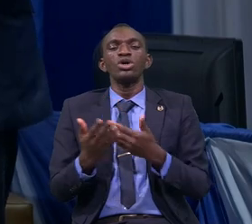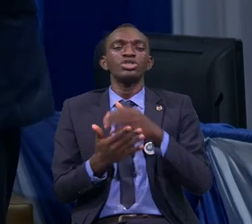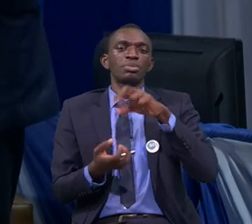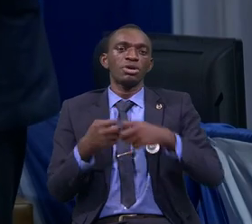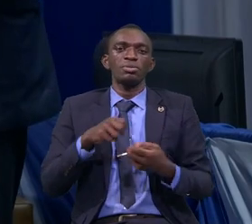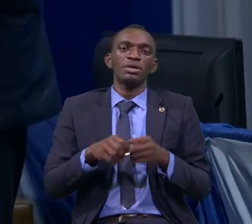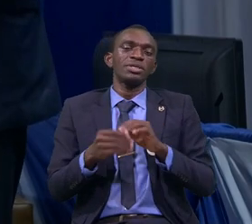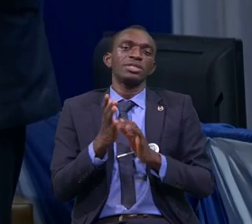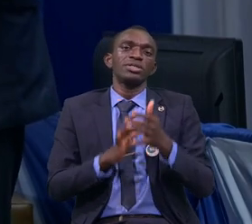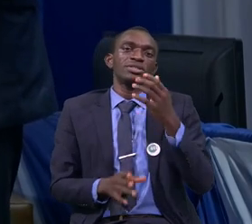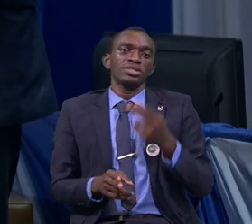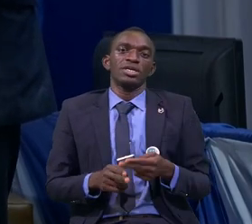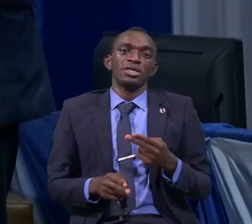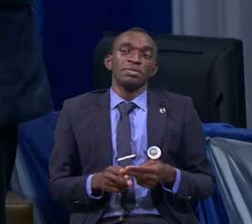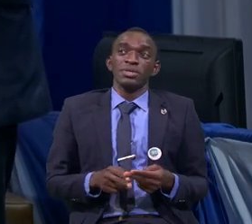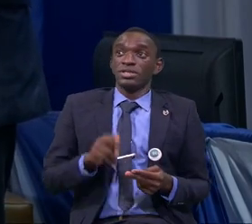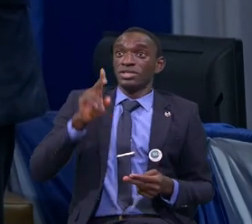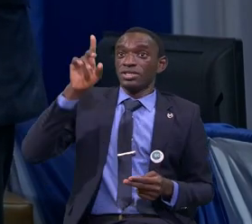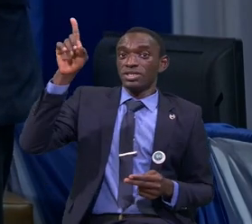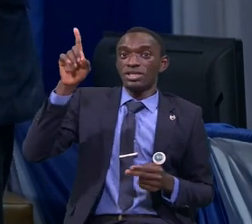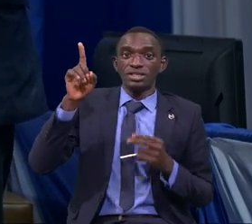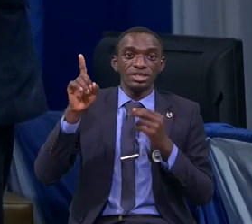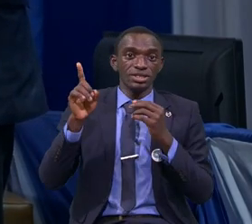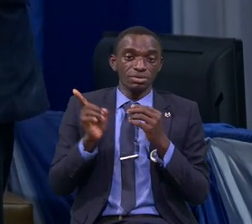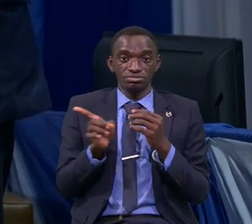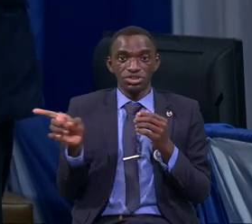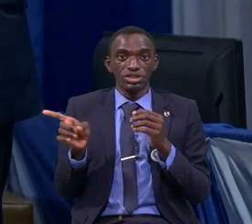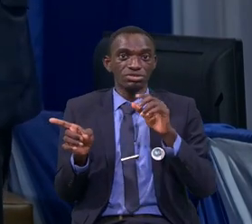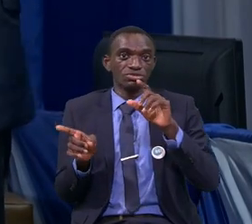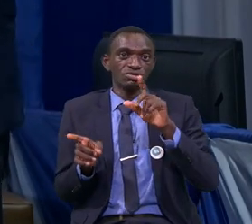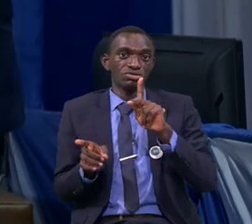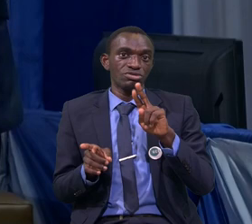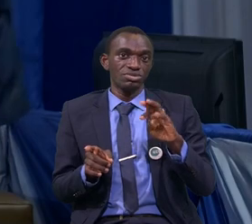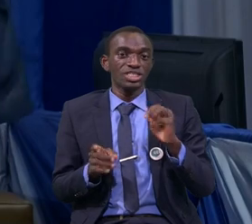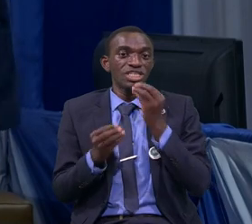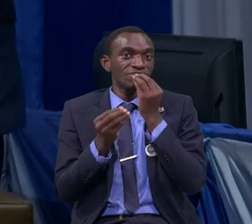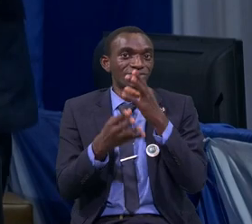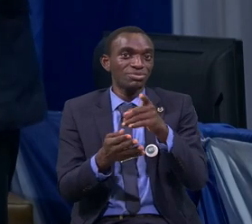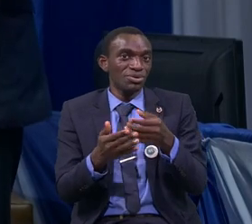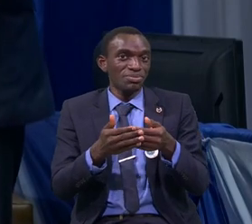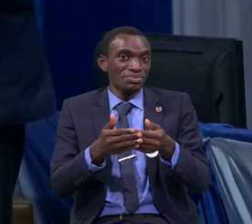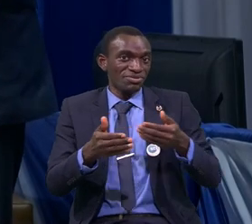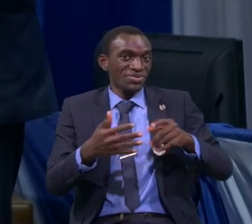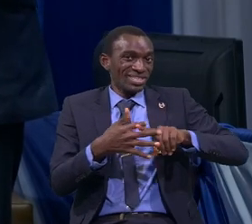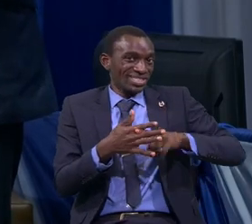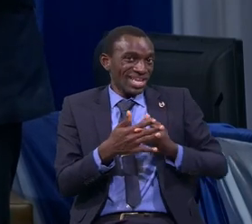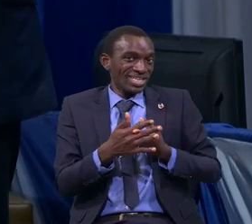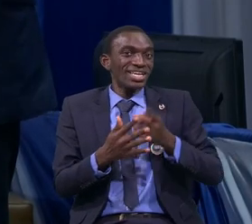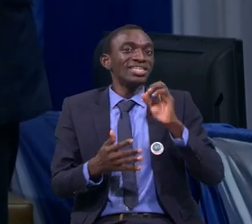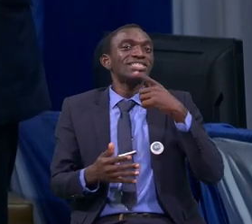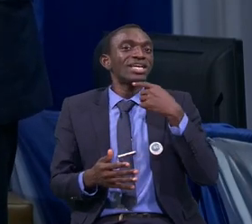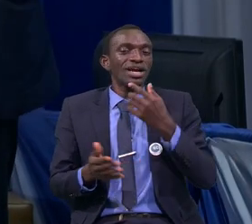He said at the beginning, carry go. You will carry your miracle